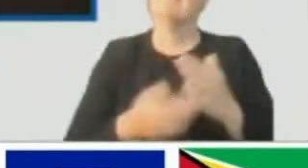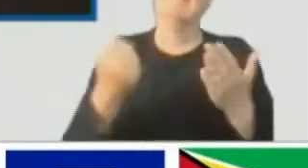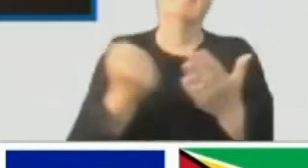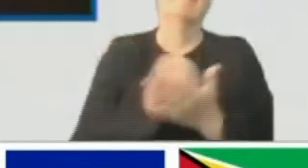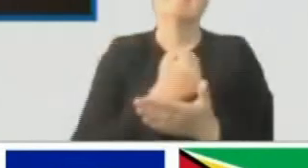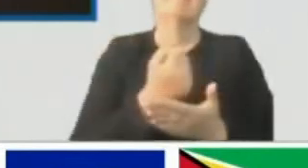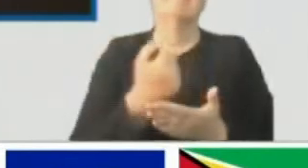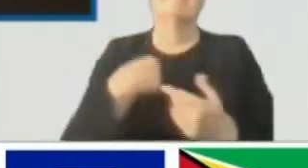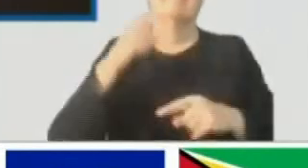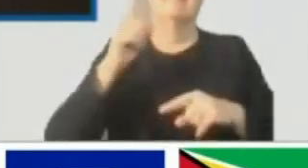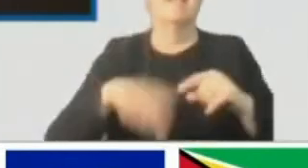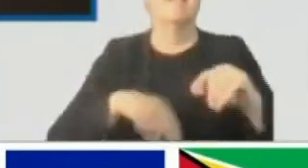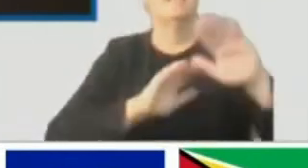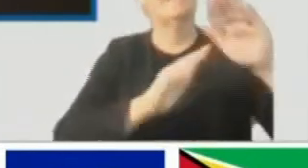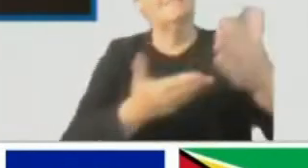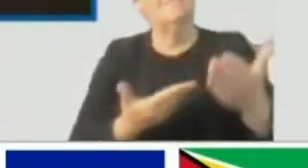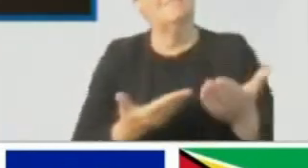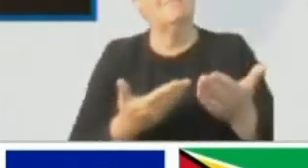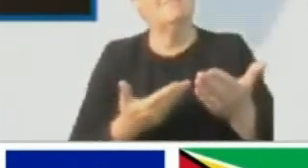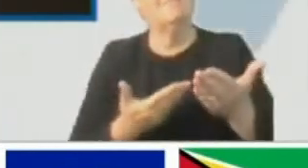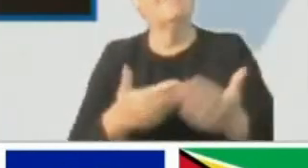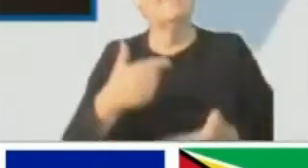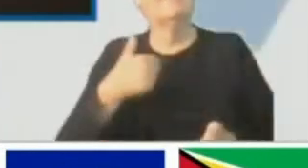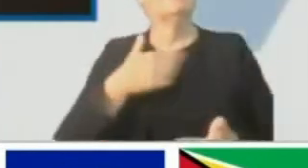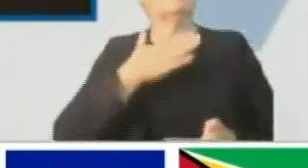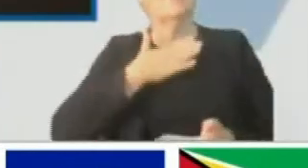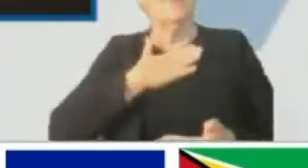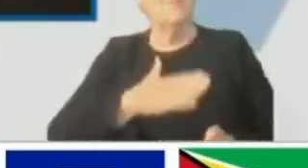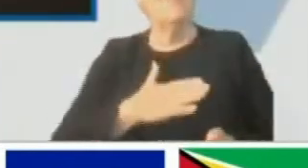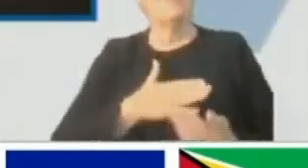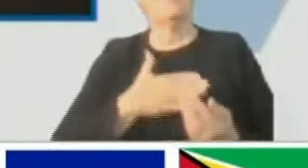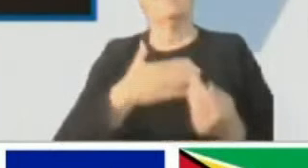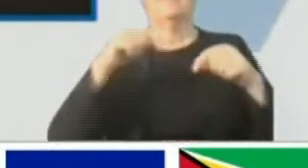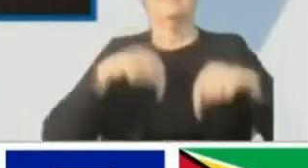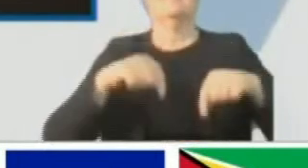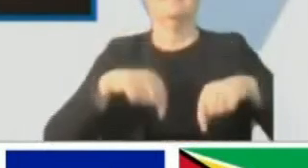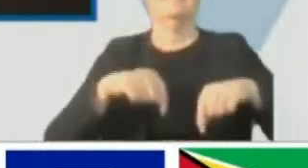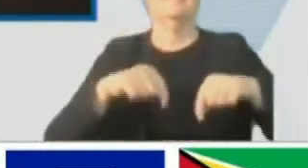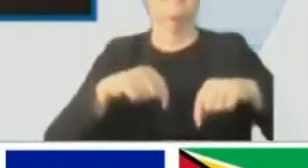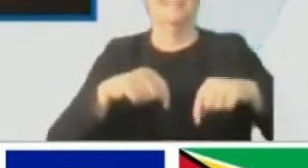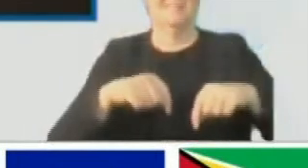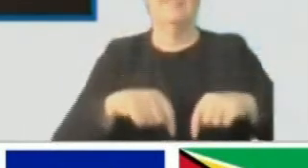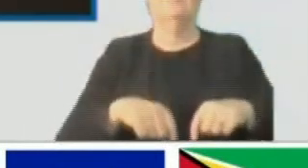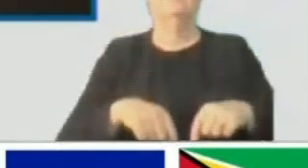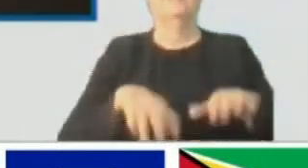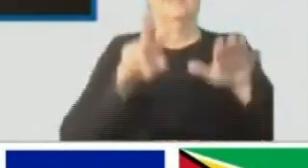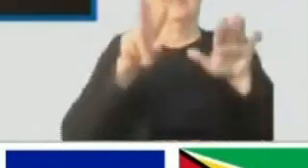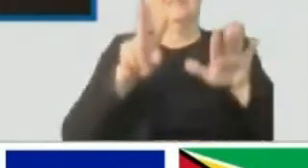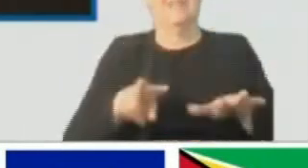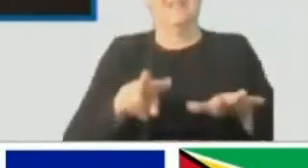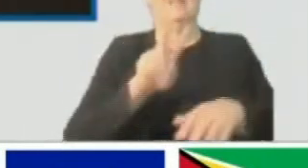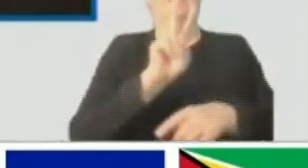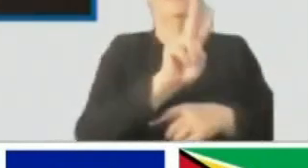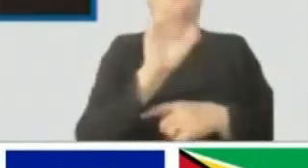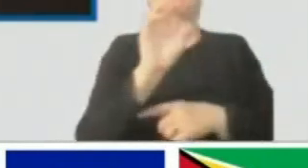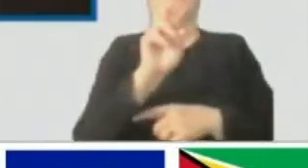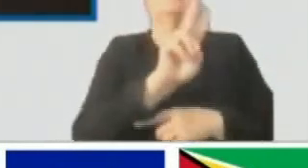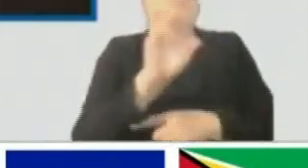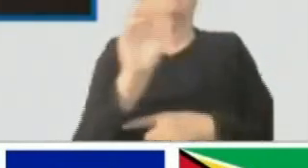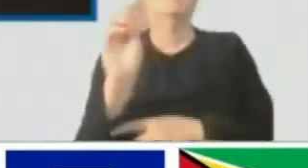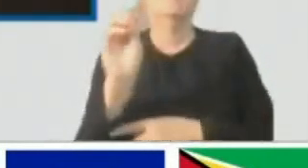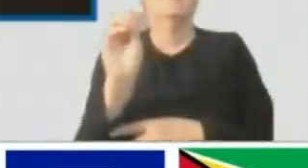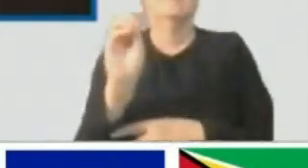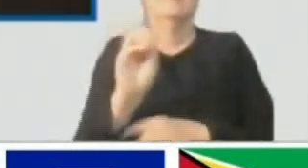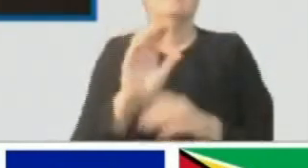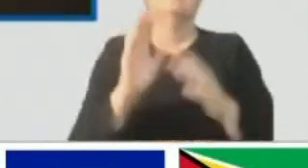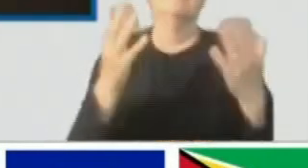planned event in July last year. However, we are here 1